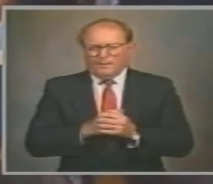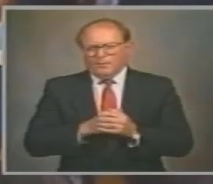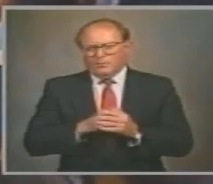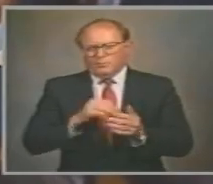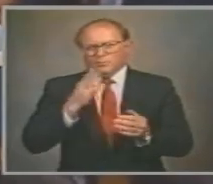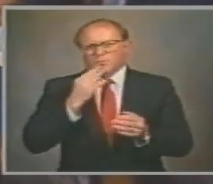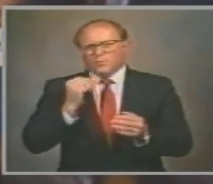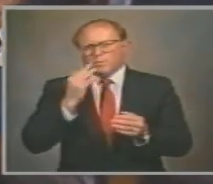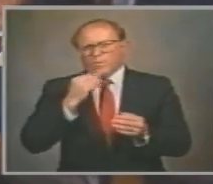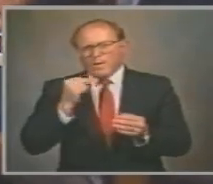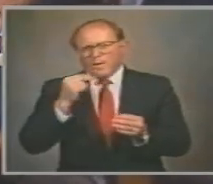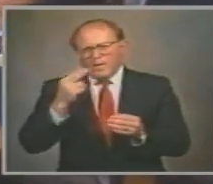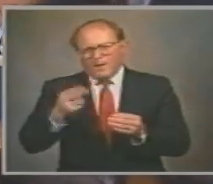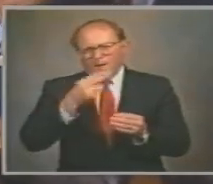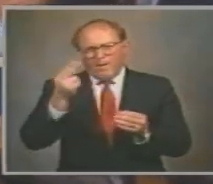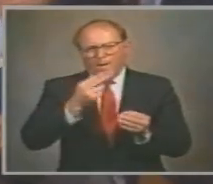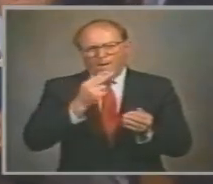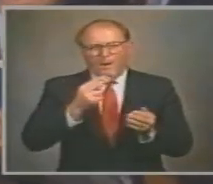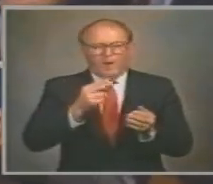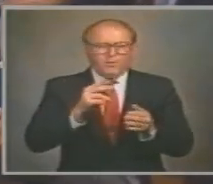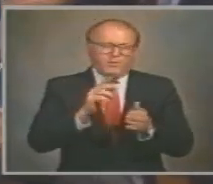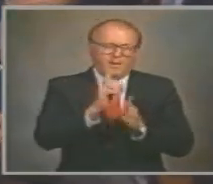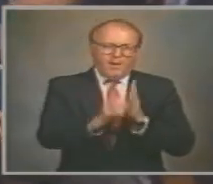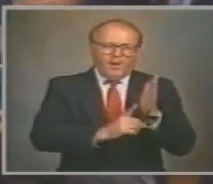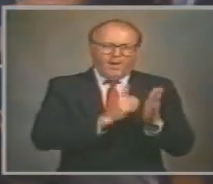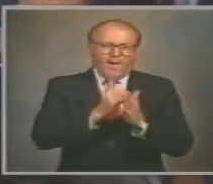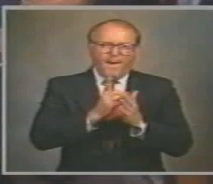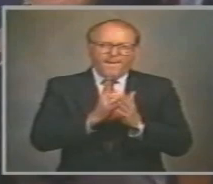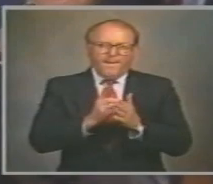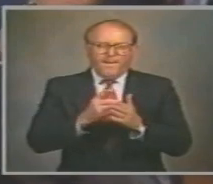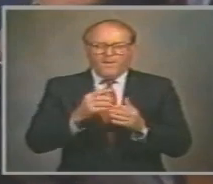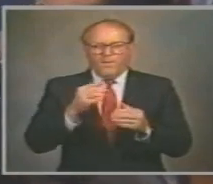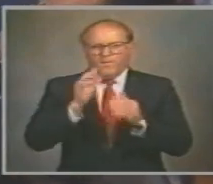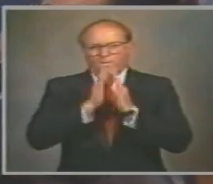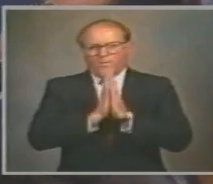Sweet hour of prayer, sweet hour.